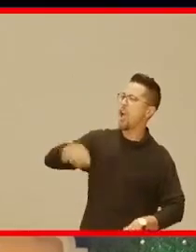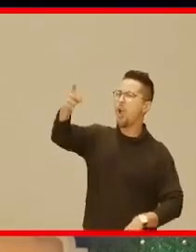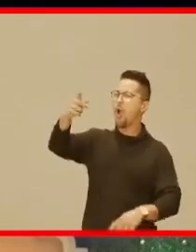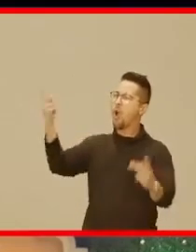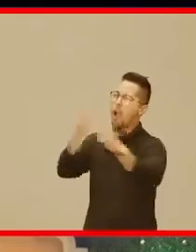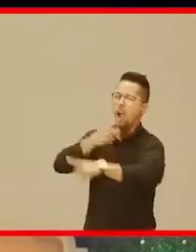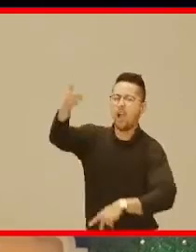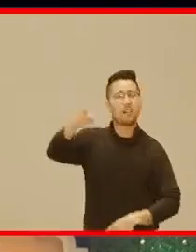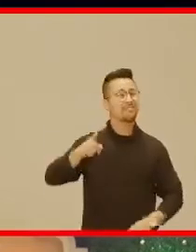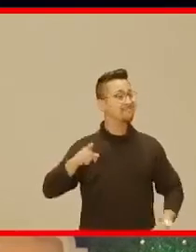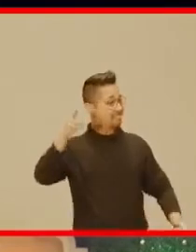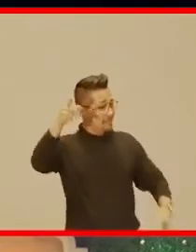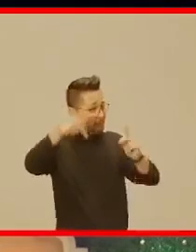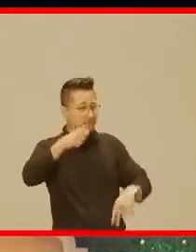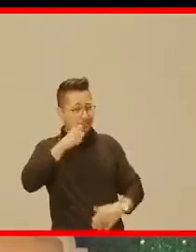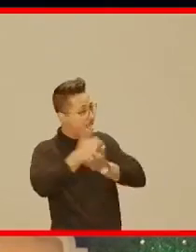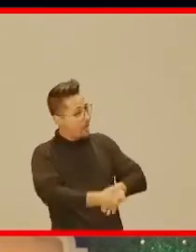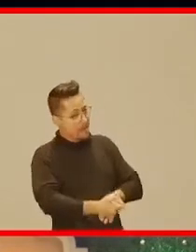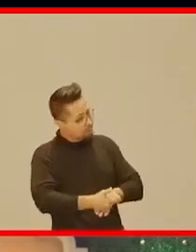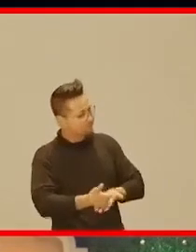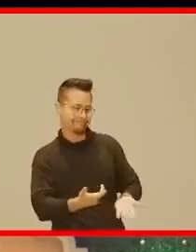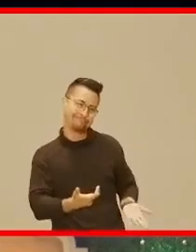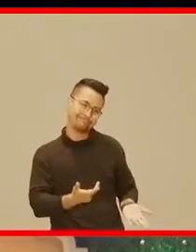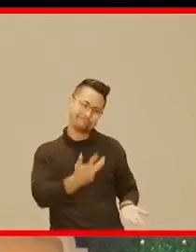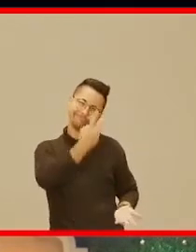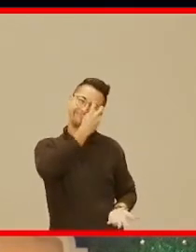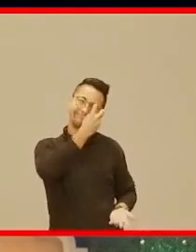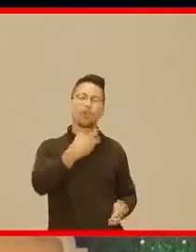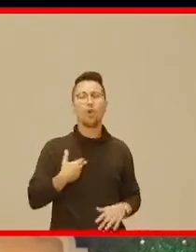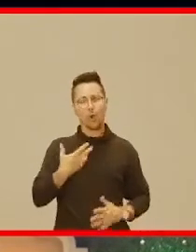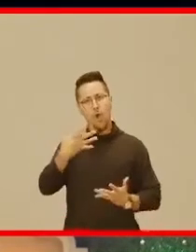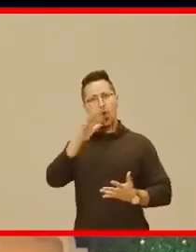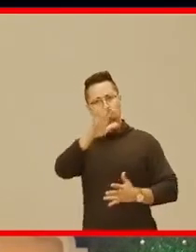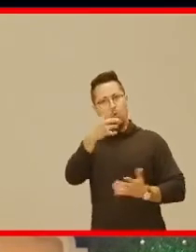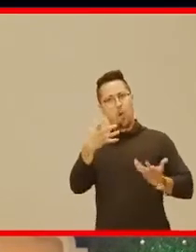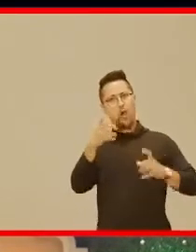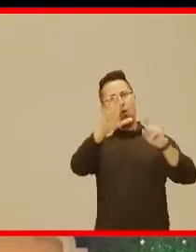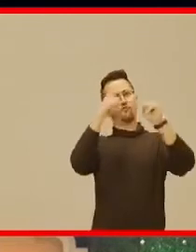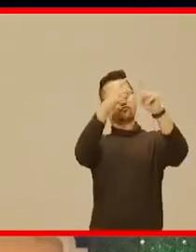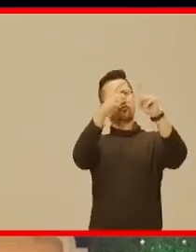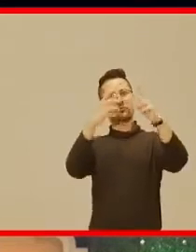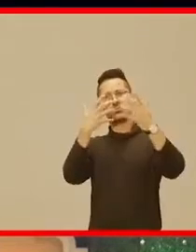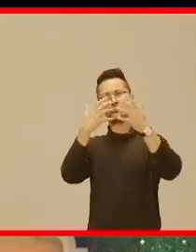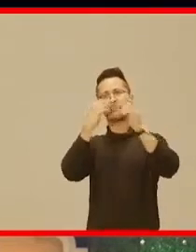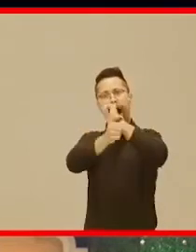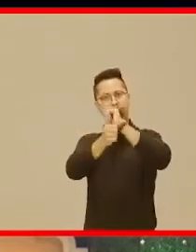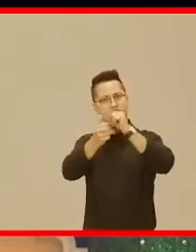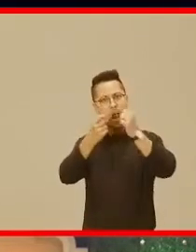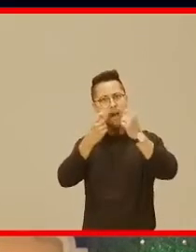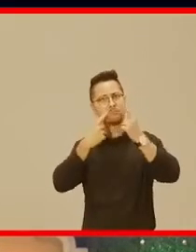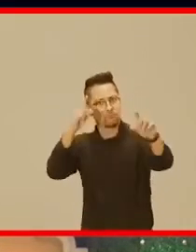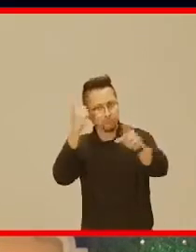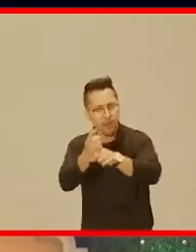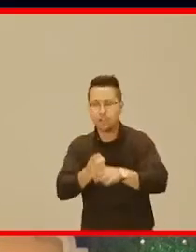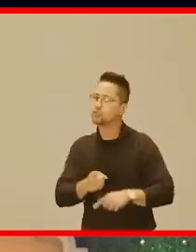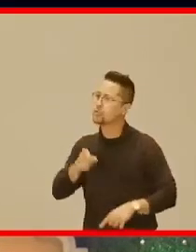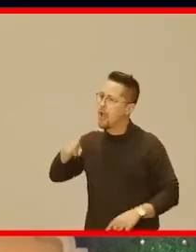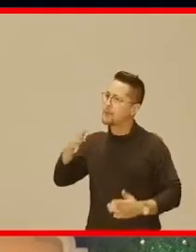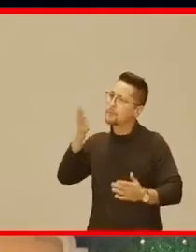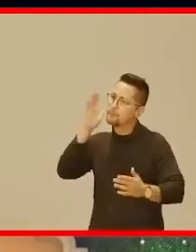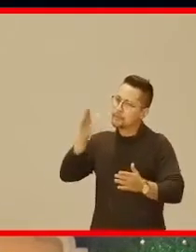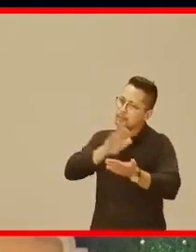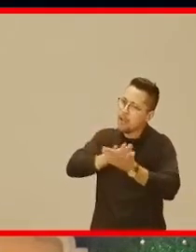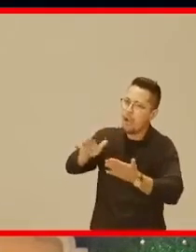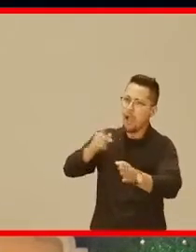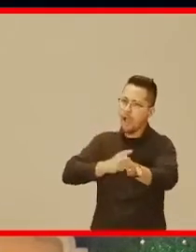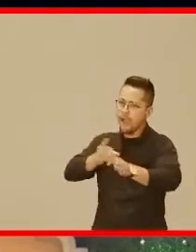not going to help you. And so at the end of the day, you want your issue passed, right? It's not going to work if you don't have a good attitude about it. And that can be really hard, I